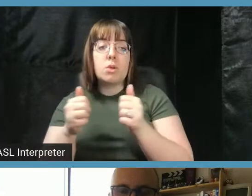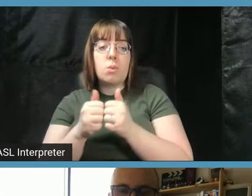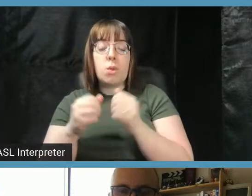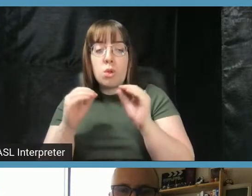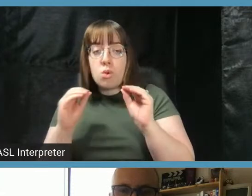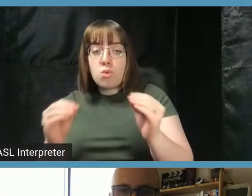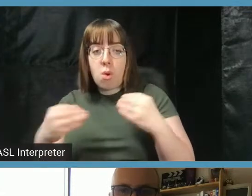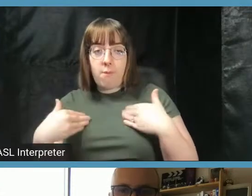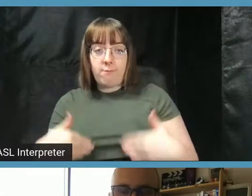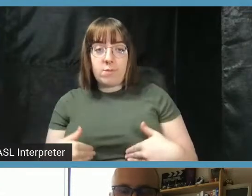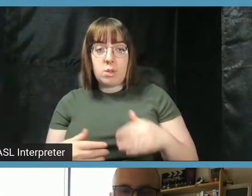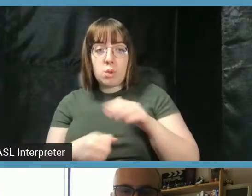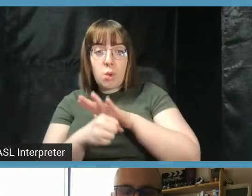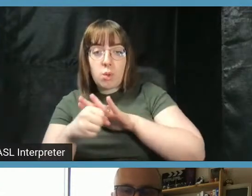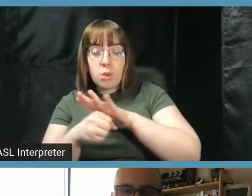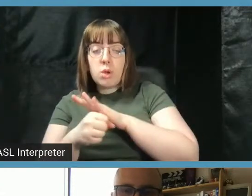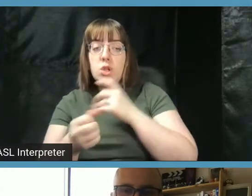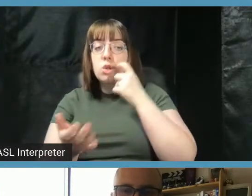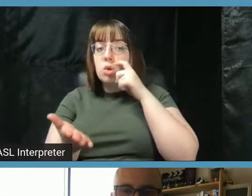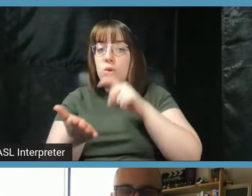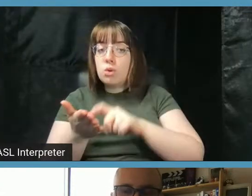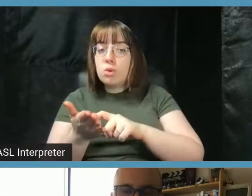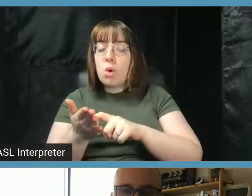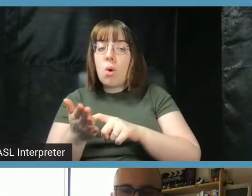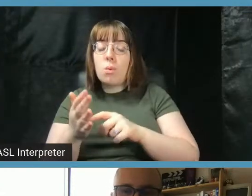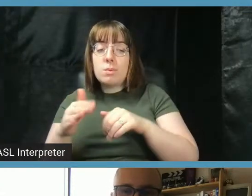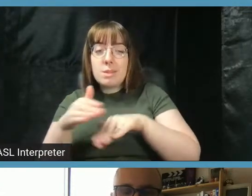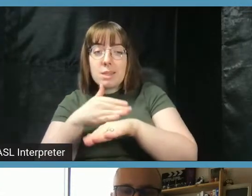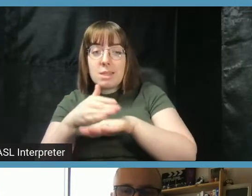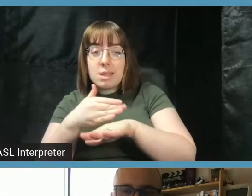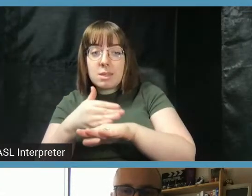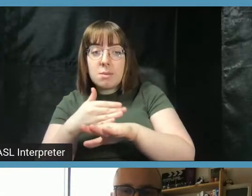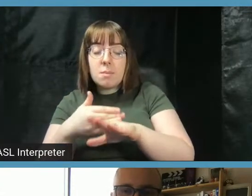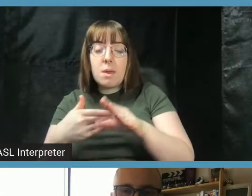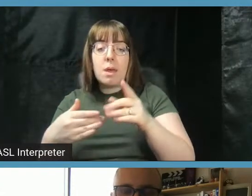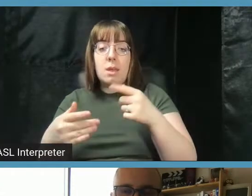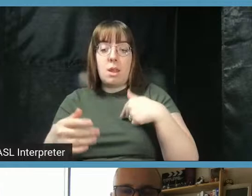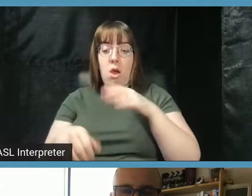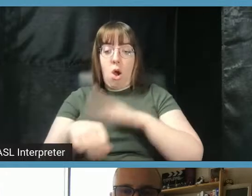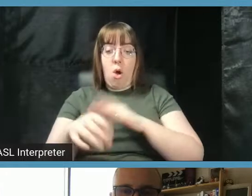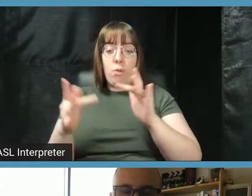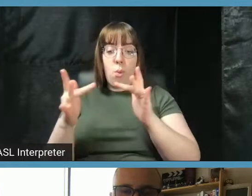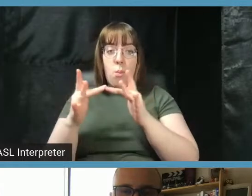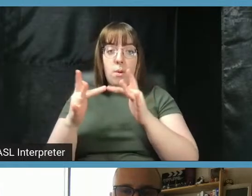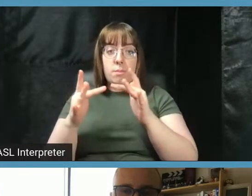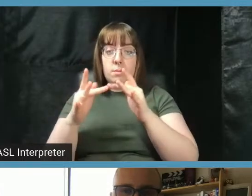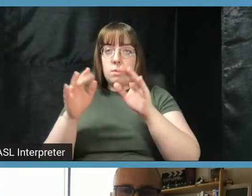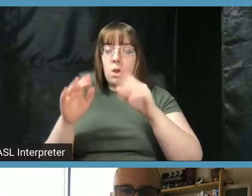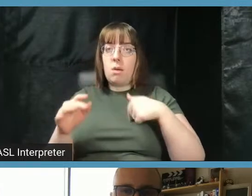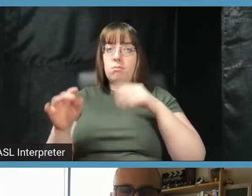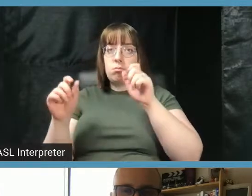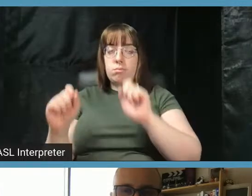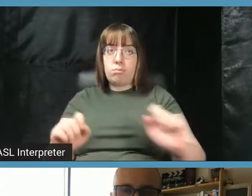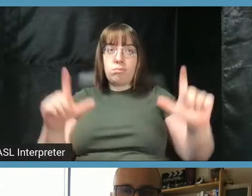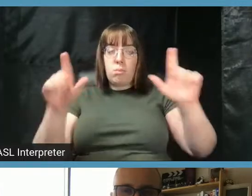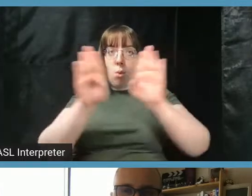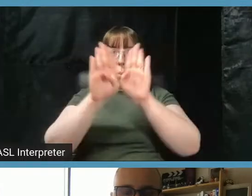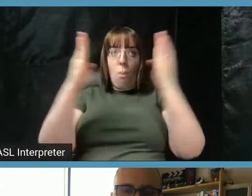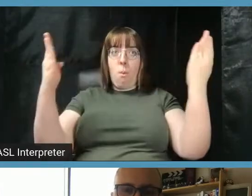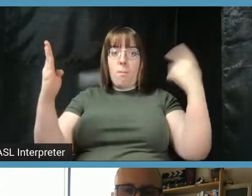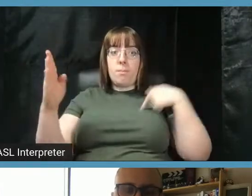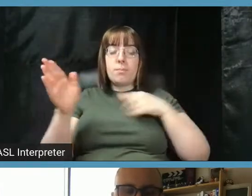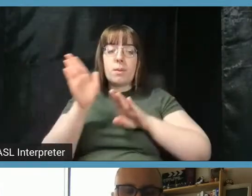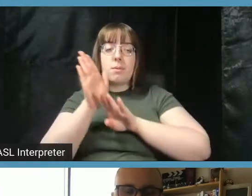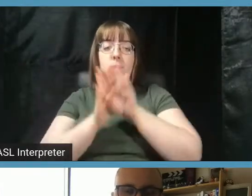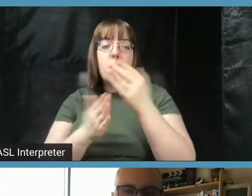location, should we note accessibility components of the website on an opening screen? Is that helpful? I'm building a new website for